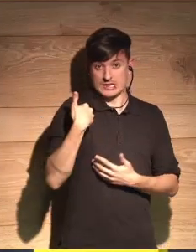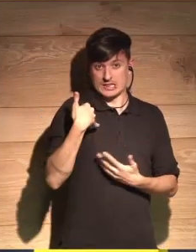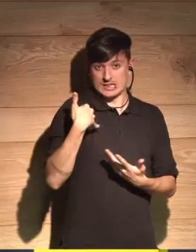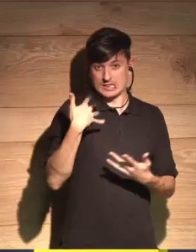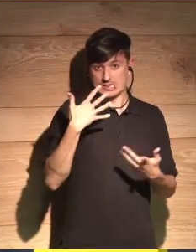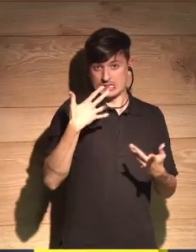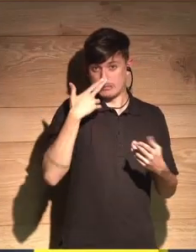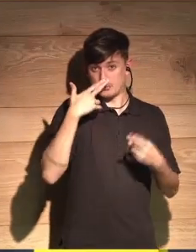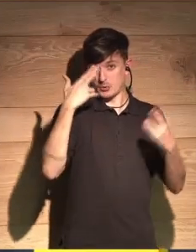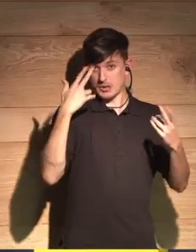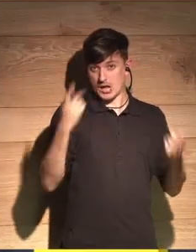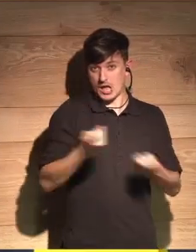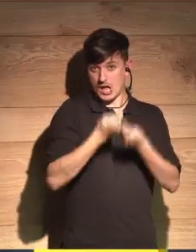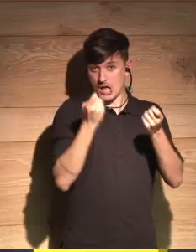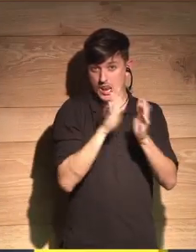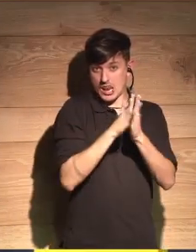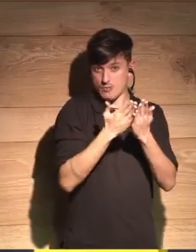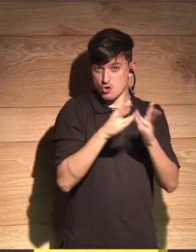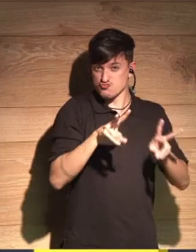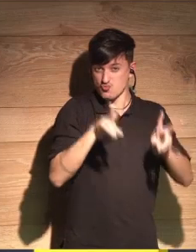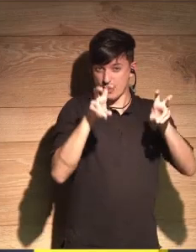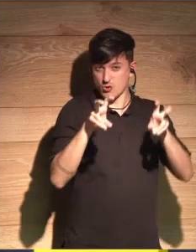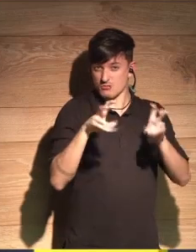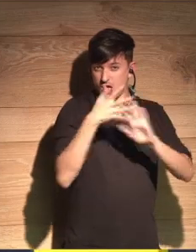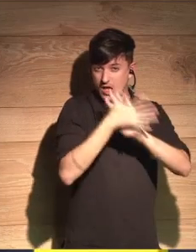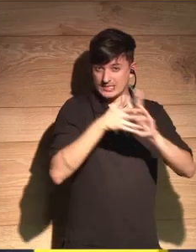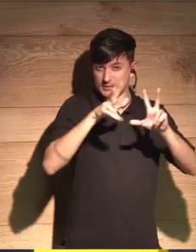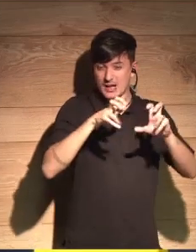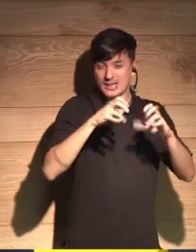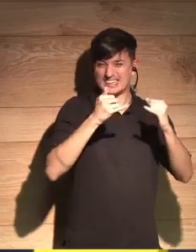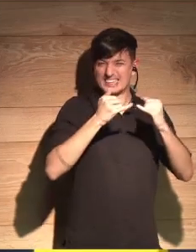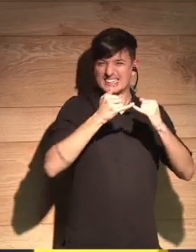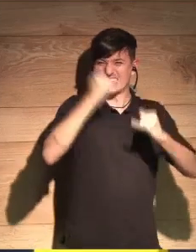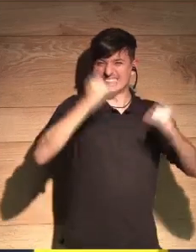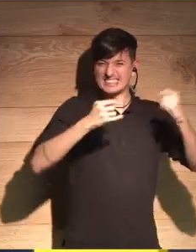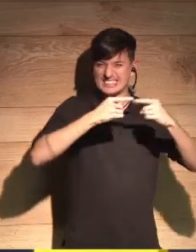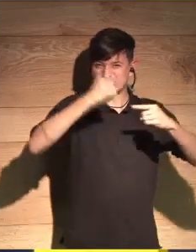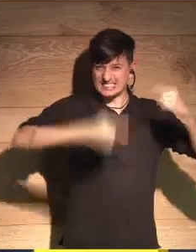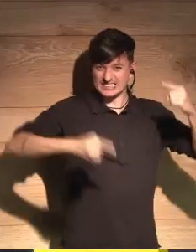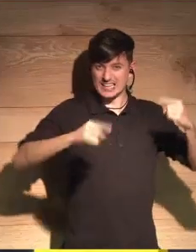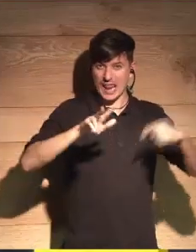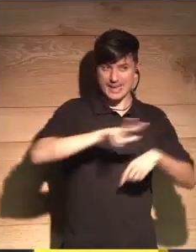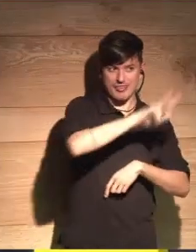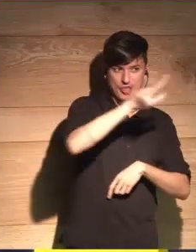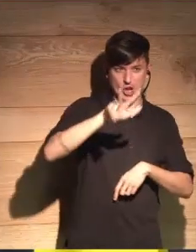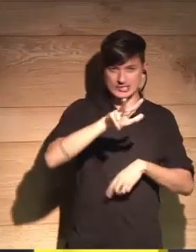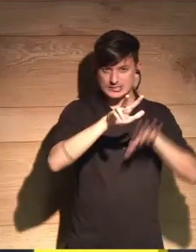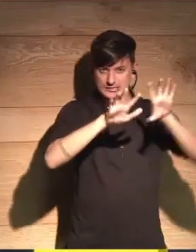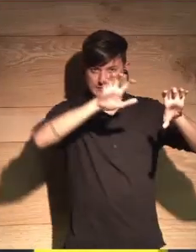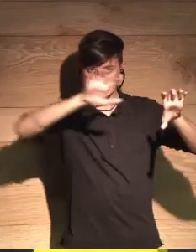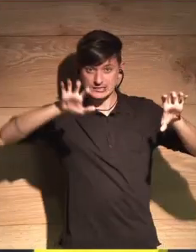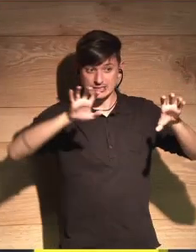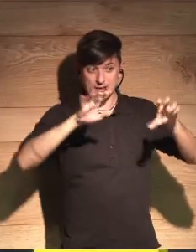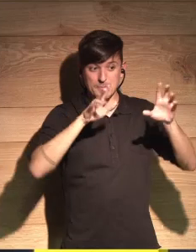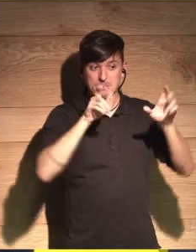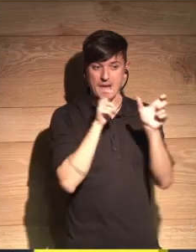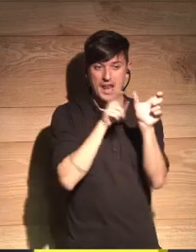that has just published a book about the crisis of nations,